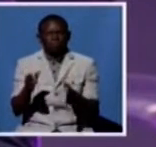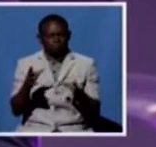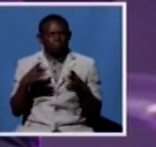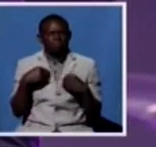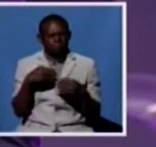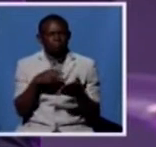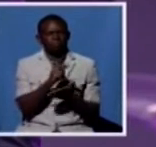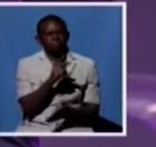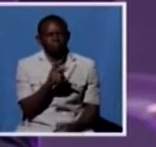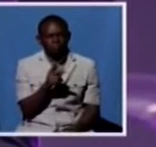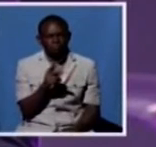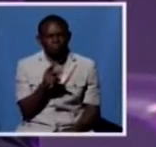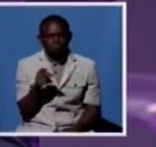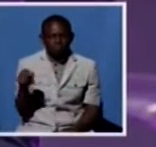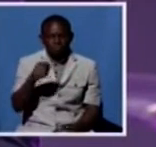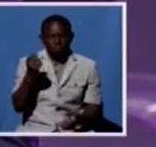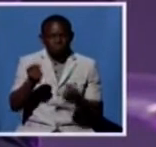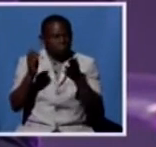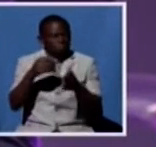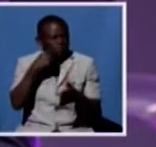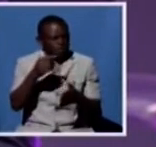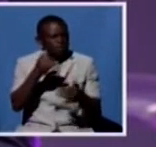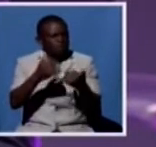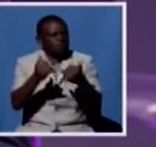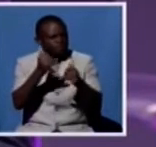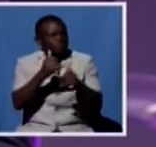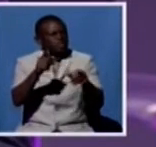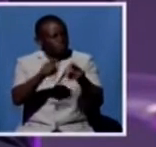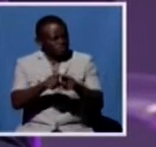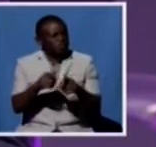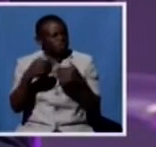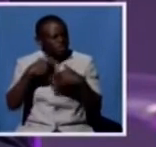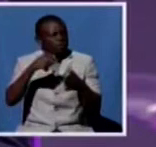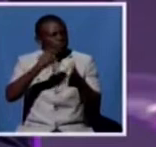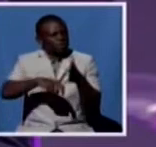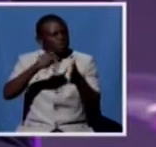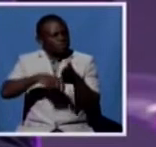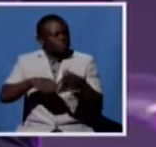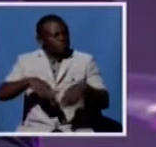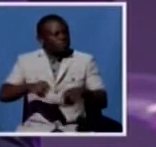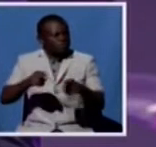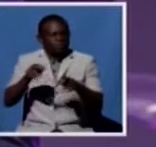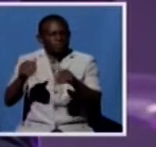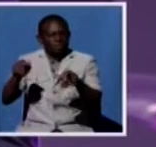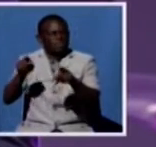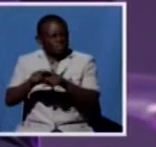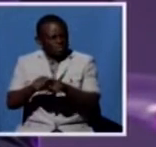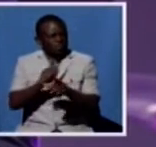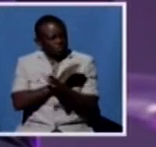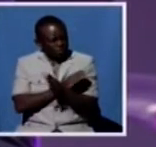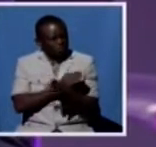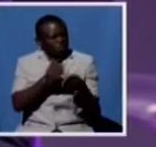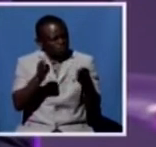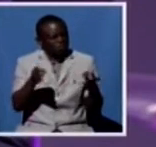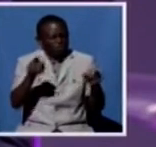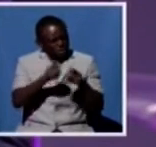Zimbabwe, we've seen this in South Africa. Even when we go outside Africa, we see these toll gates. So they were willing to pay. So